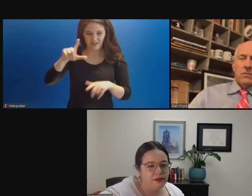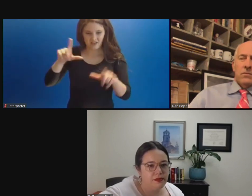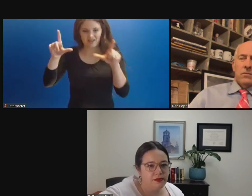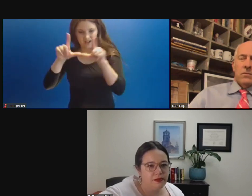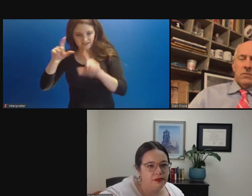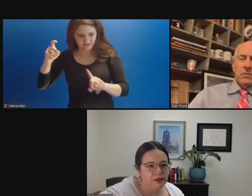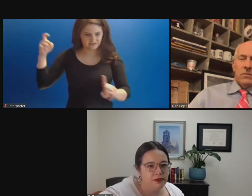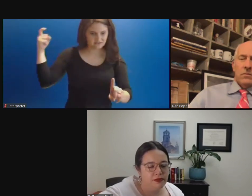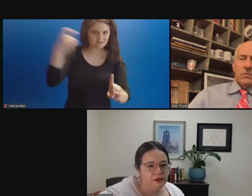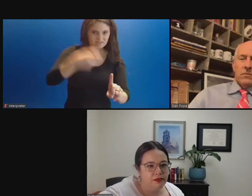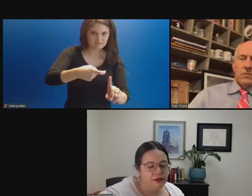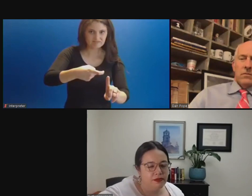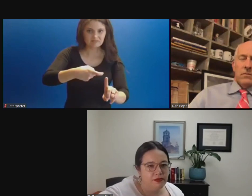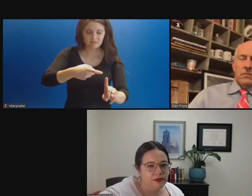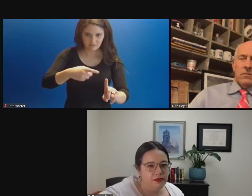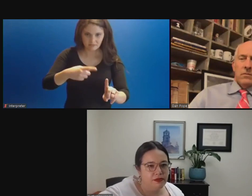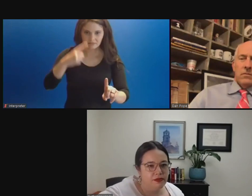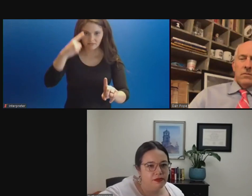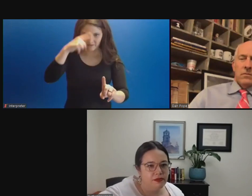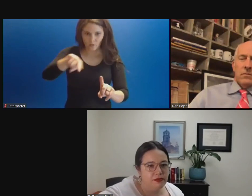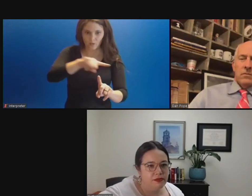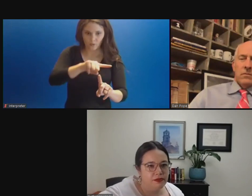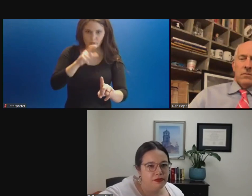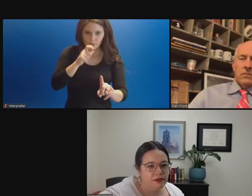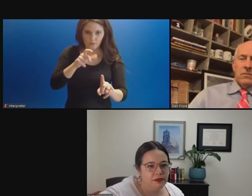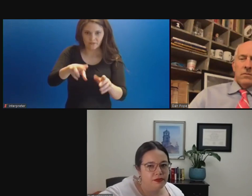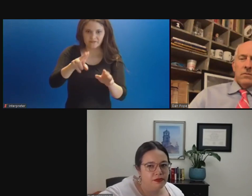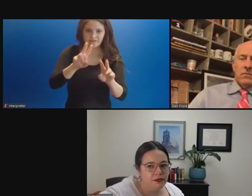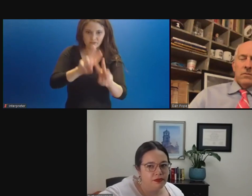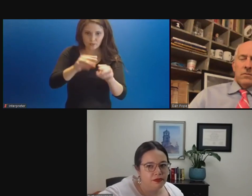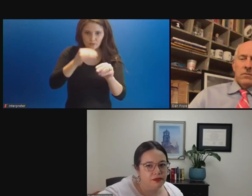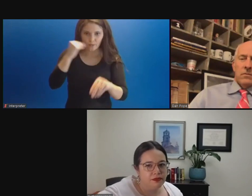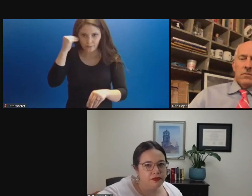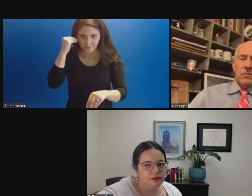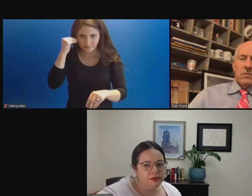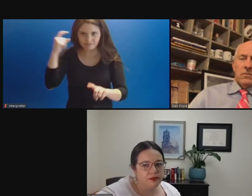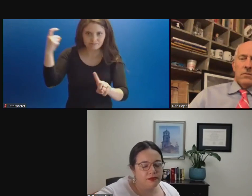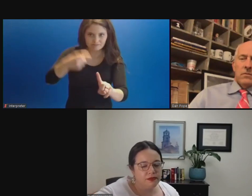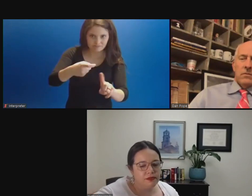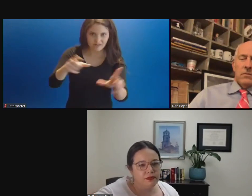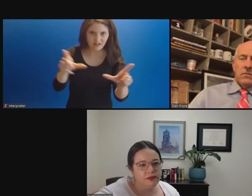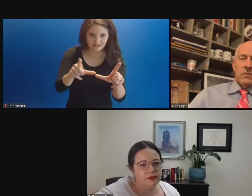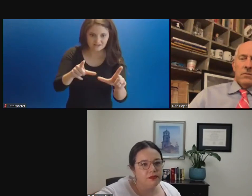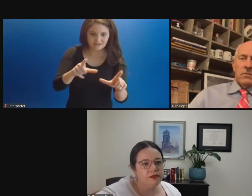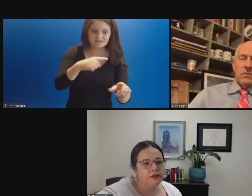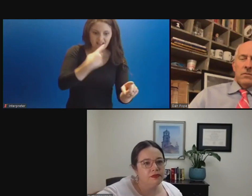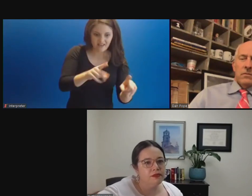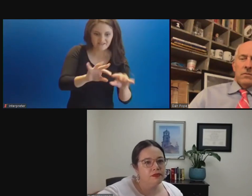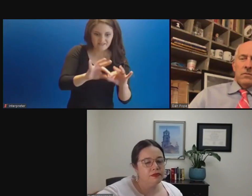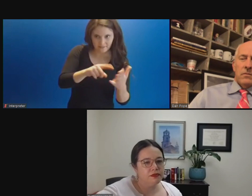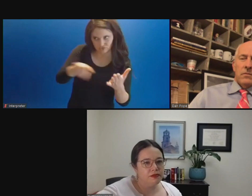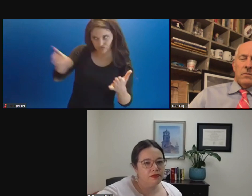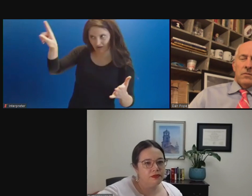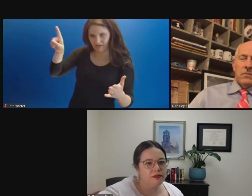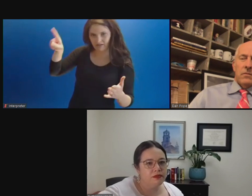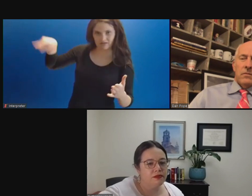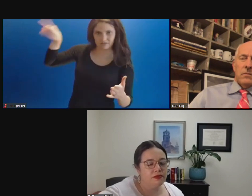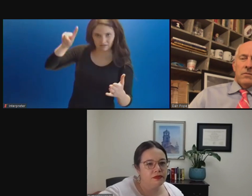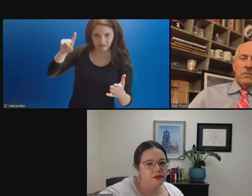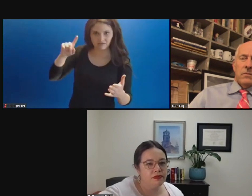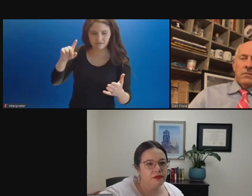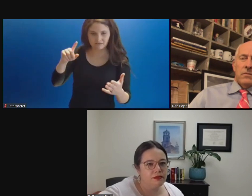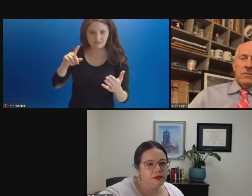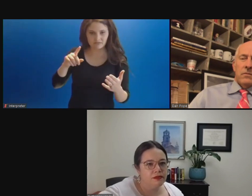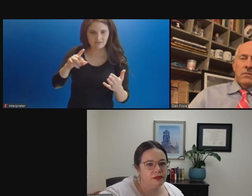entity for the mortuary or the funeral home. And so they need to vet that through